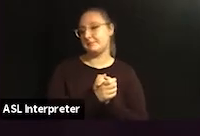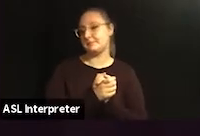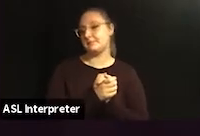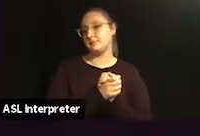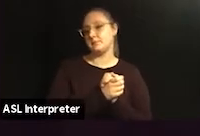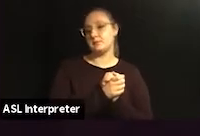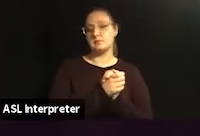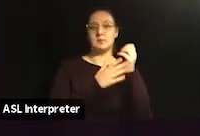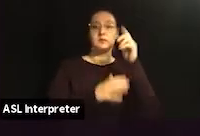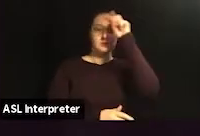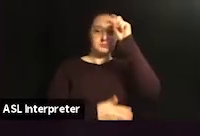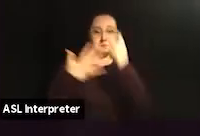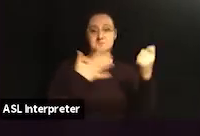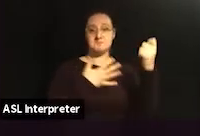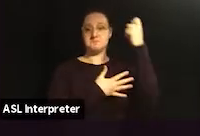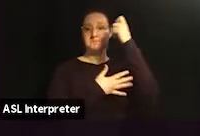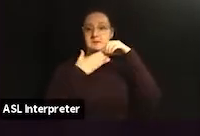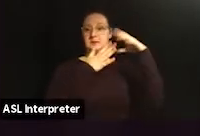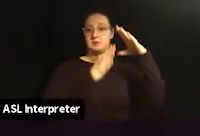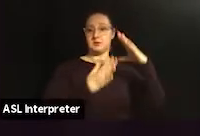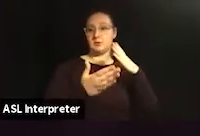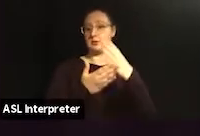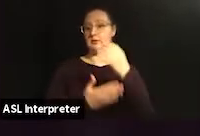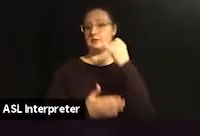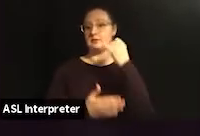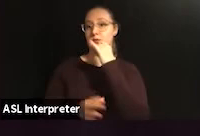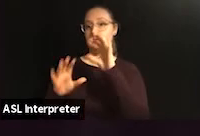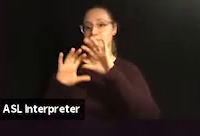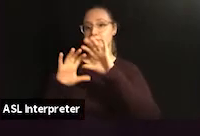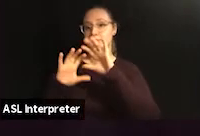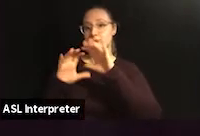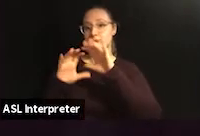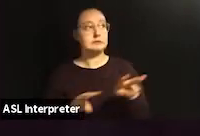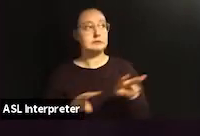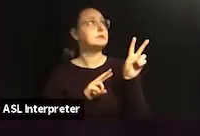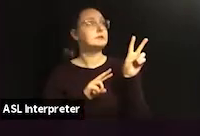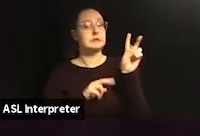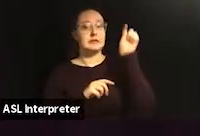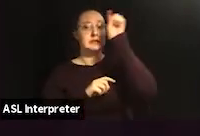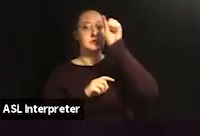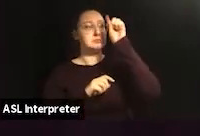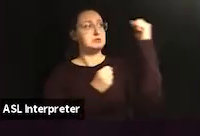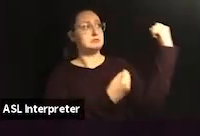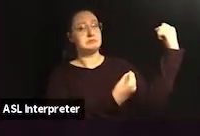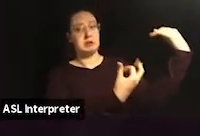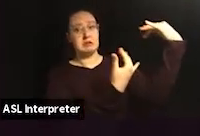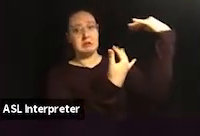As Pharaoh drew near, Israelites looked back, and there were the Egyptians advancing on